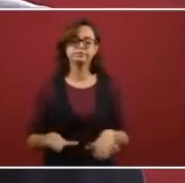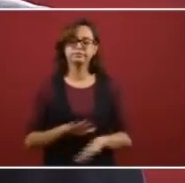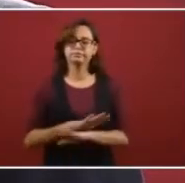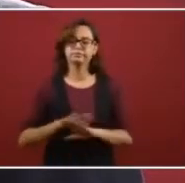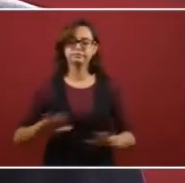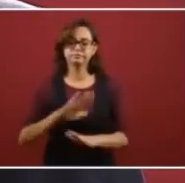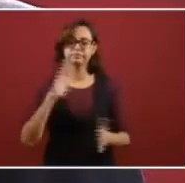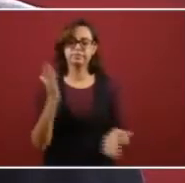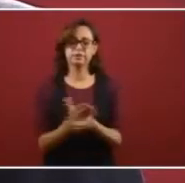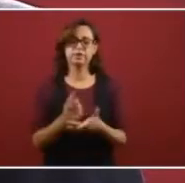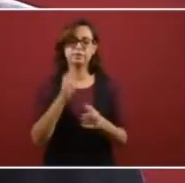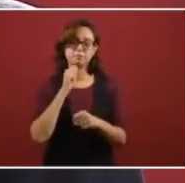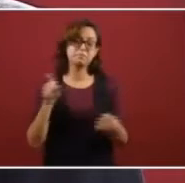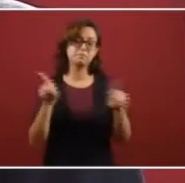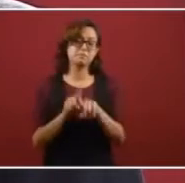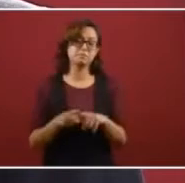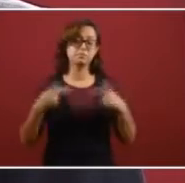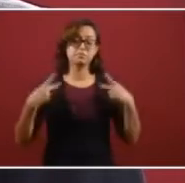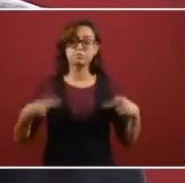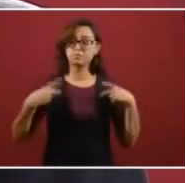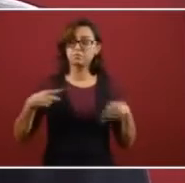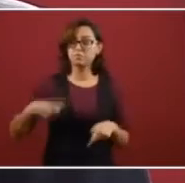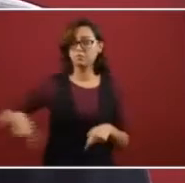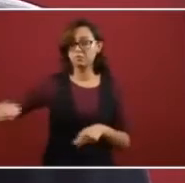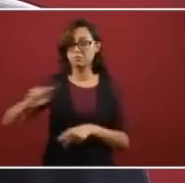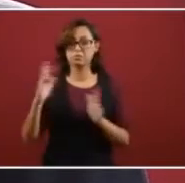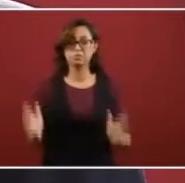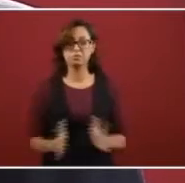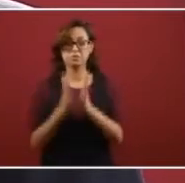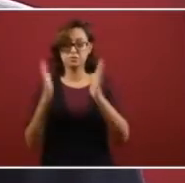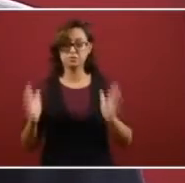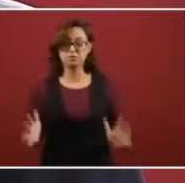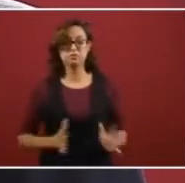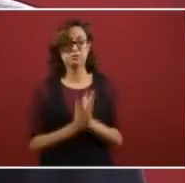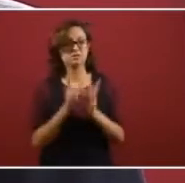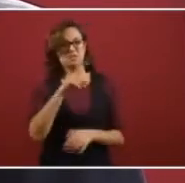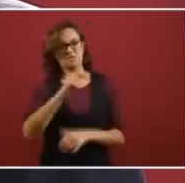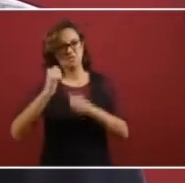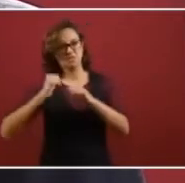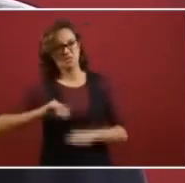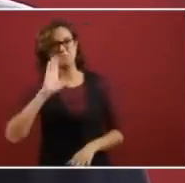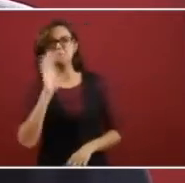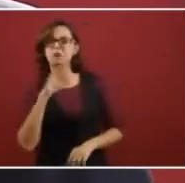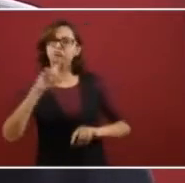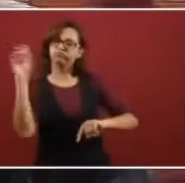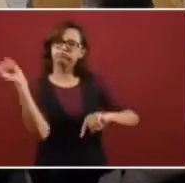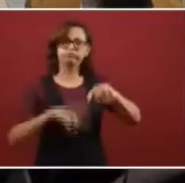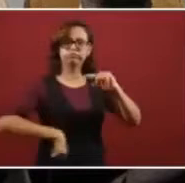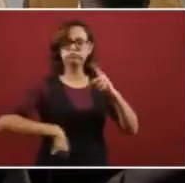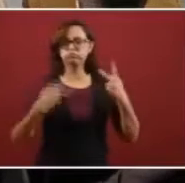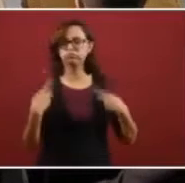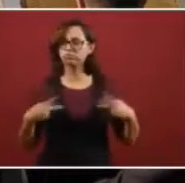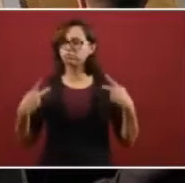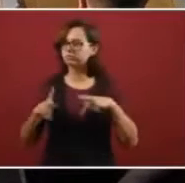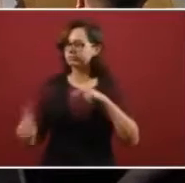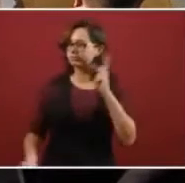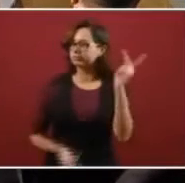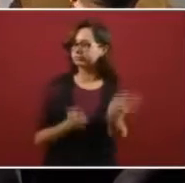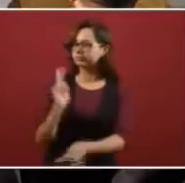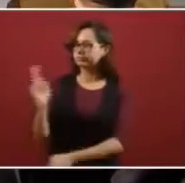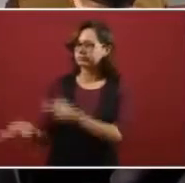these things, the participation, the revocation of mandate, the